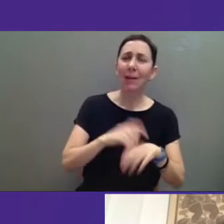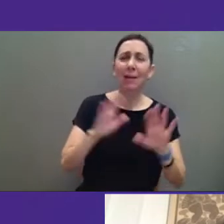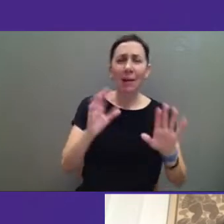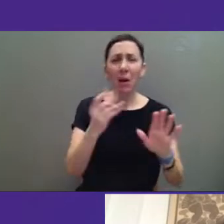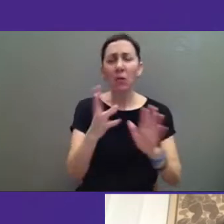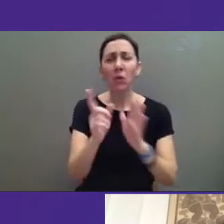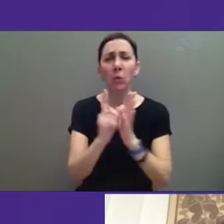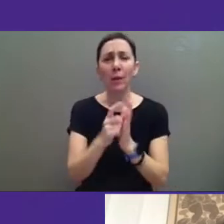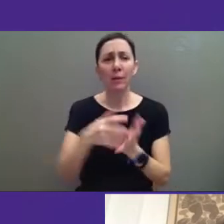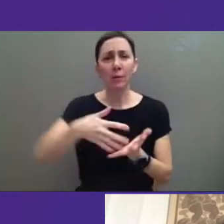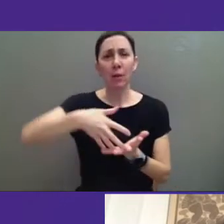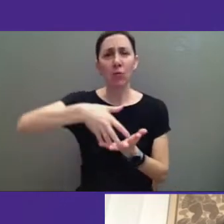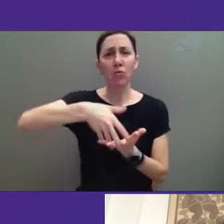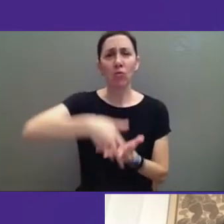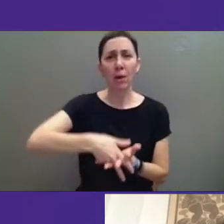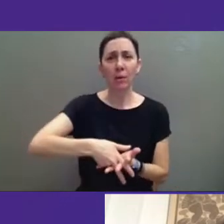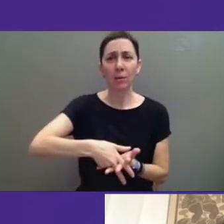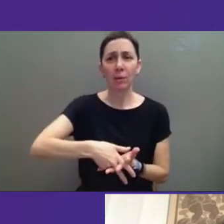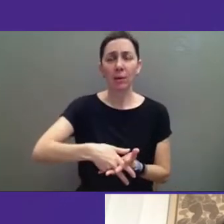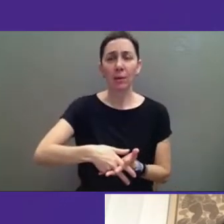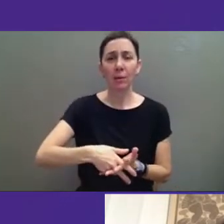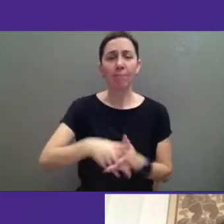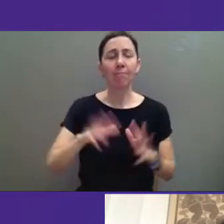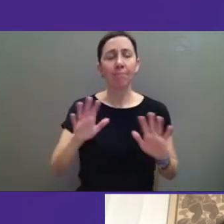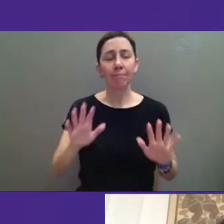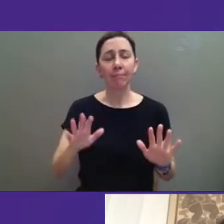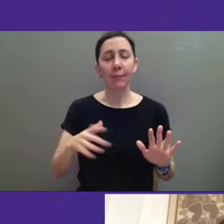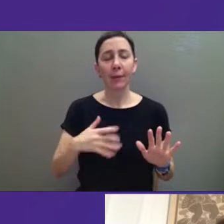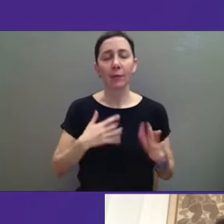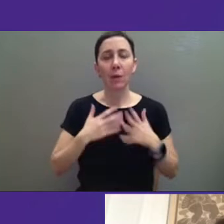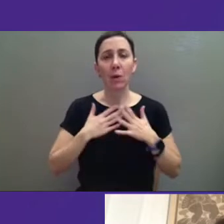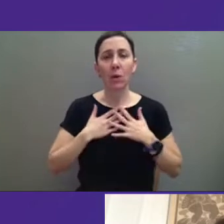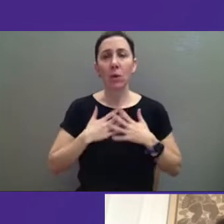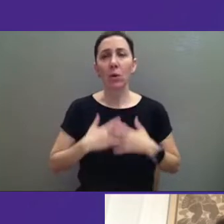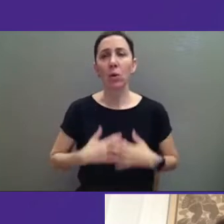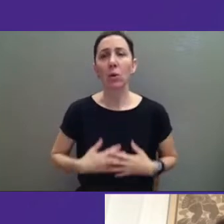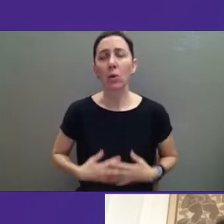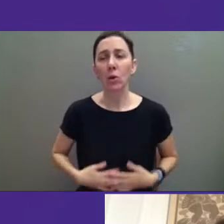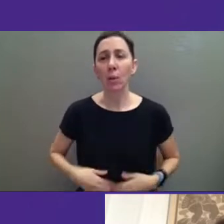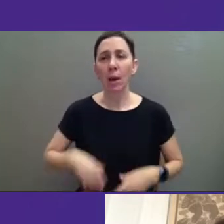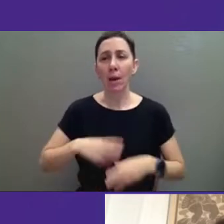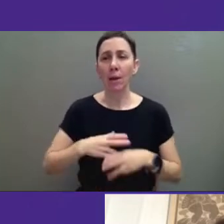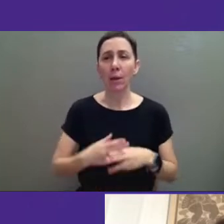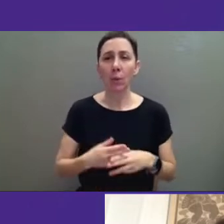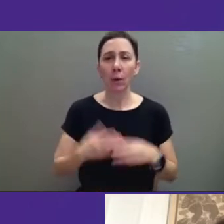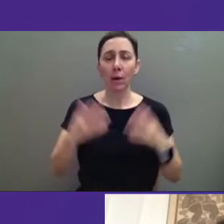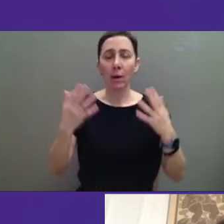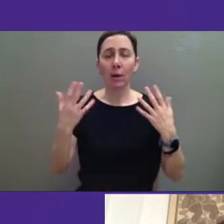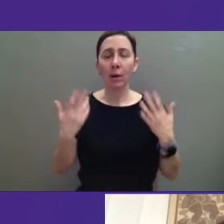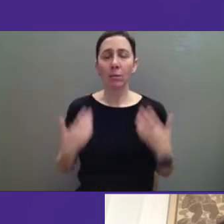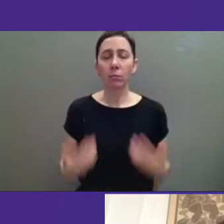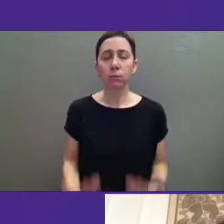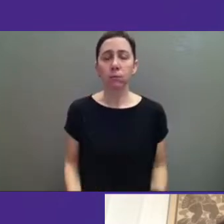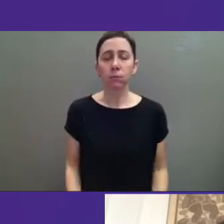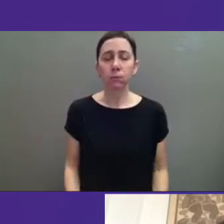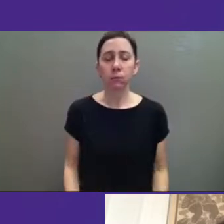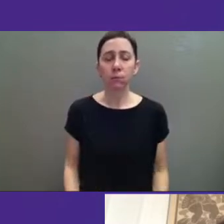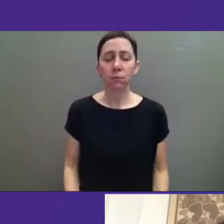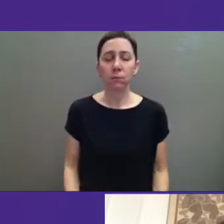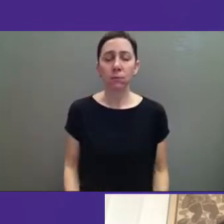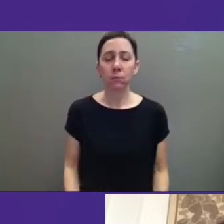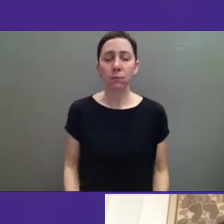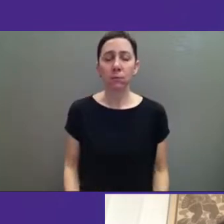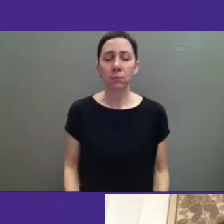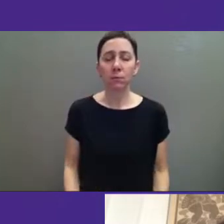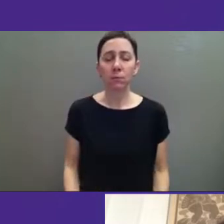grounding. Feel your own body mass pouring through your body.